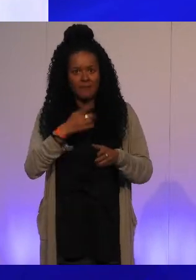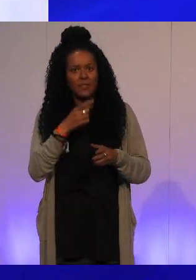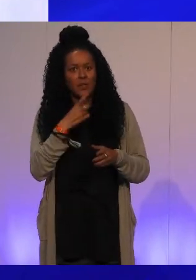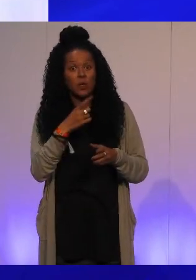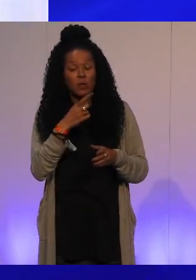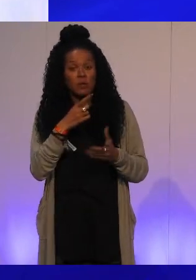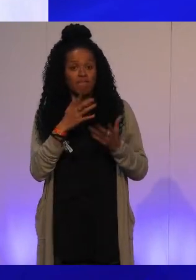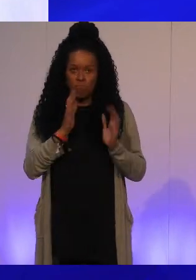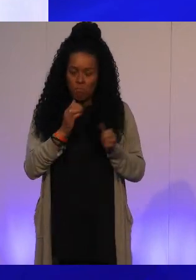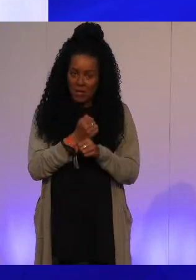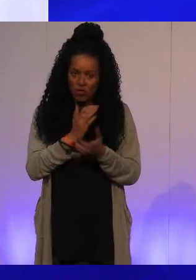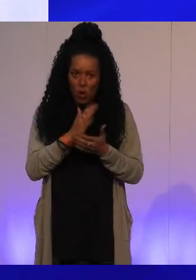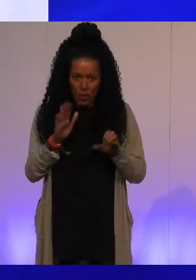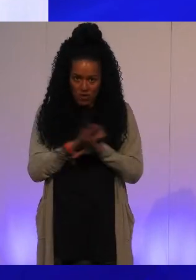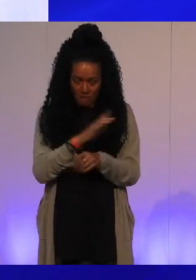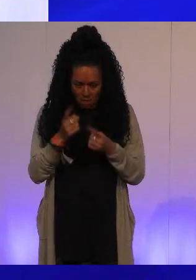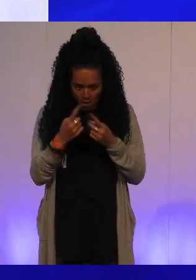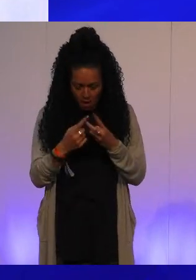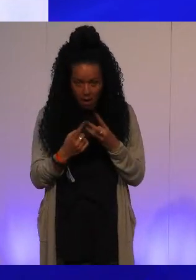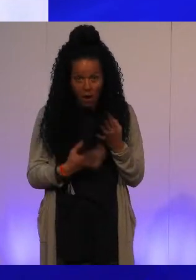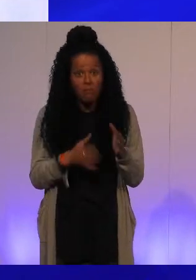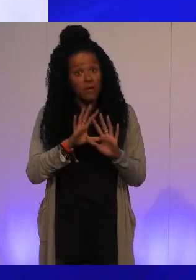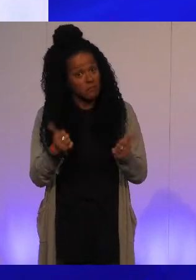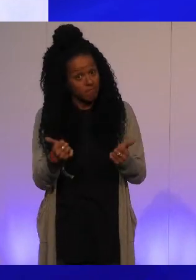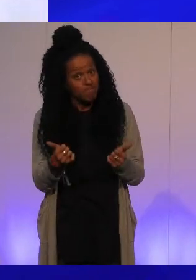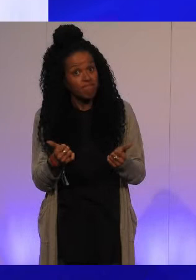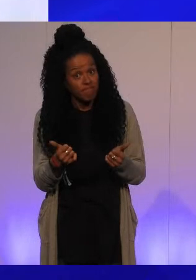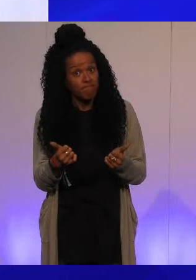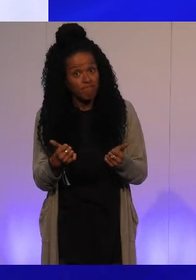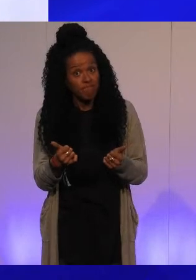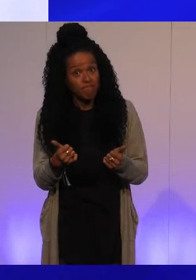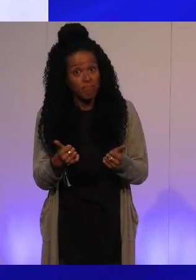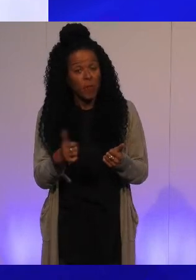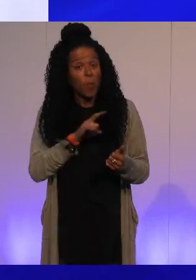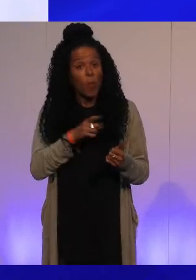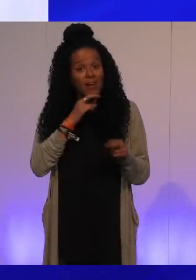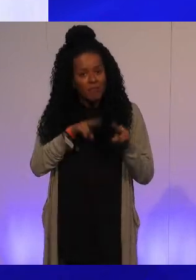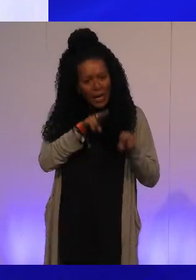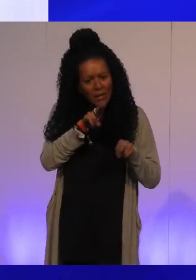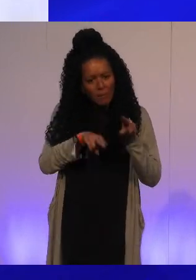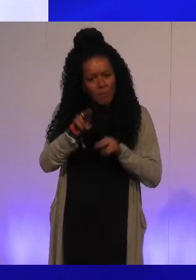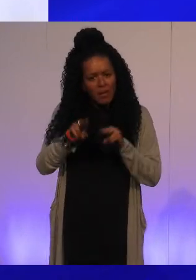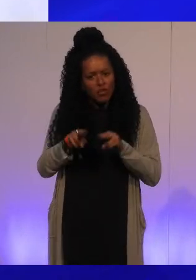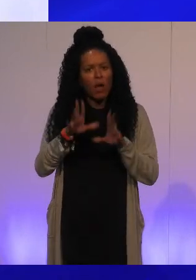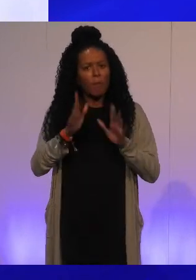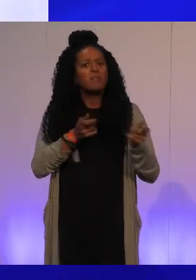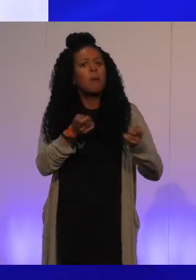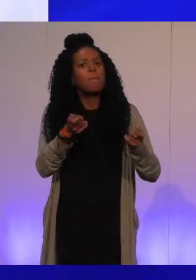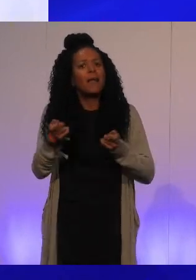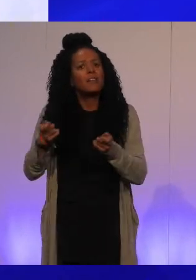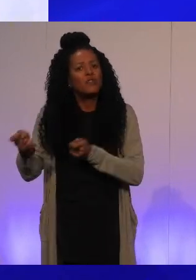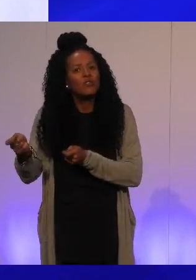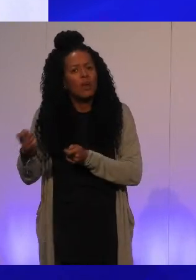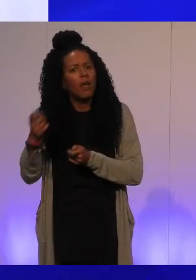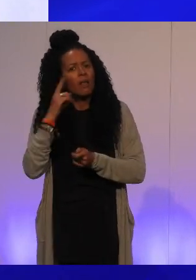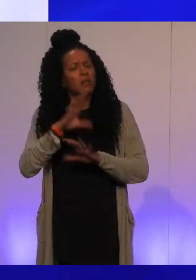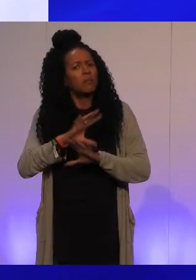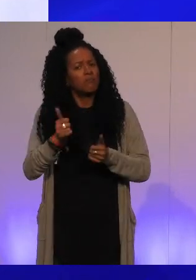hold our feet to the fire on. And that's a good thing, because what gets measured gets managed, and it's a real way, I think,